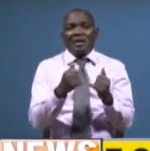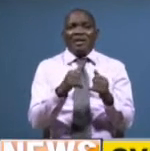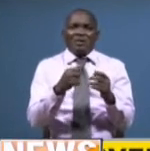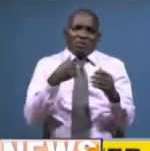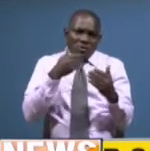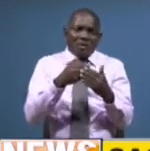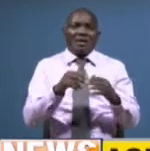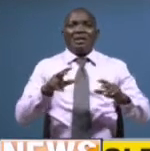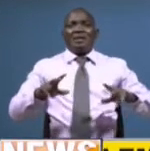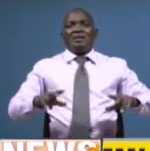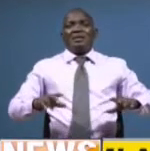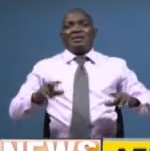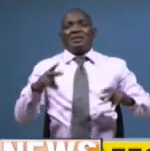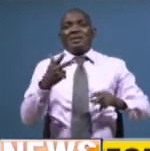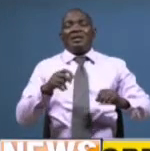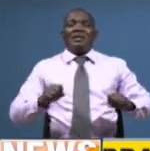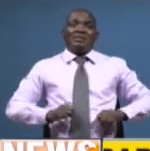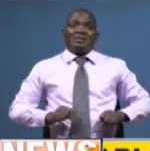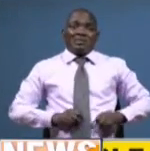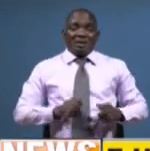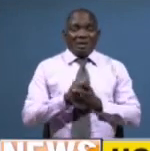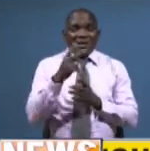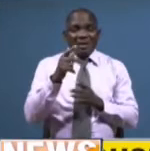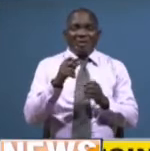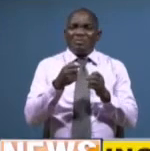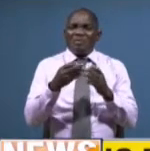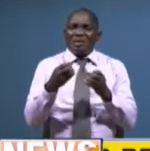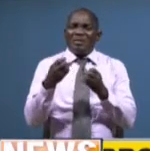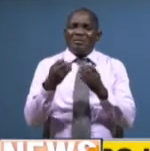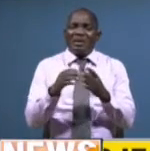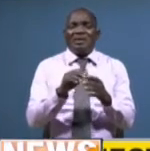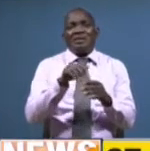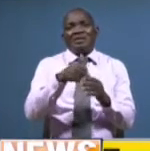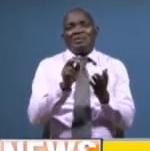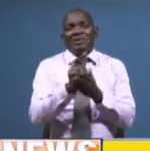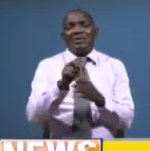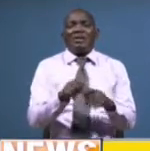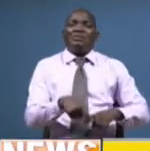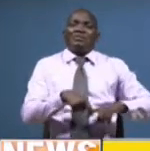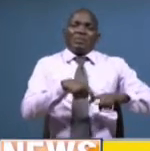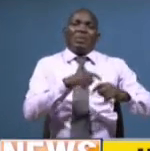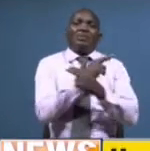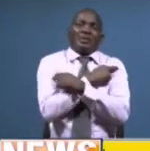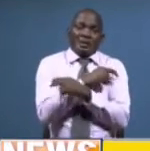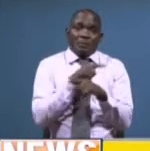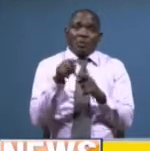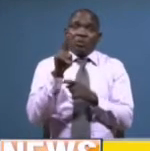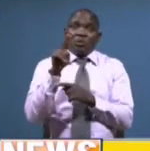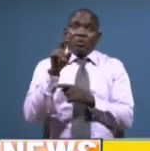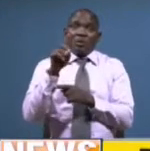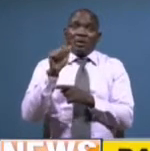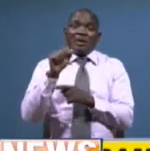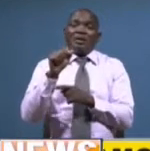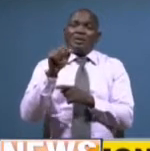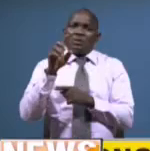third. And it is around the third that you have a lot of campuses being on break and things like that. But UDS will still have